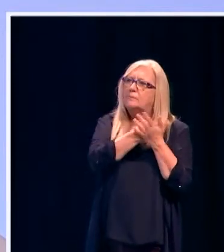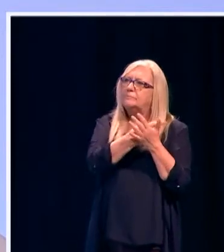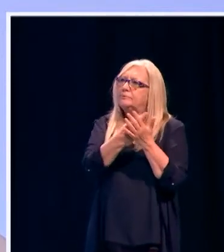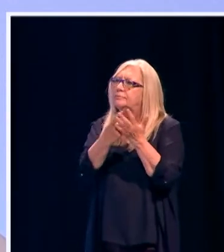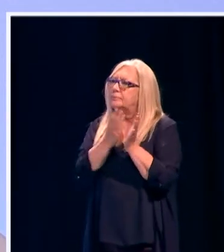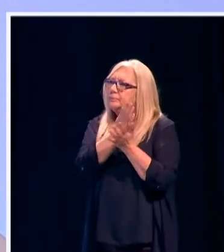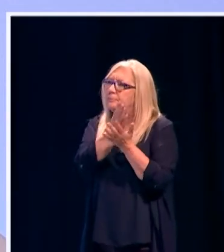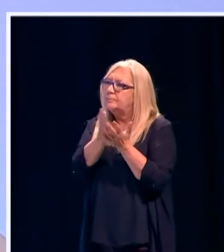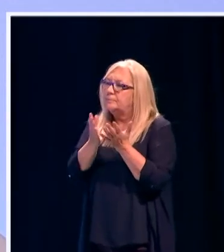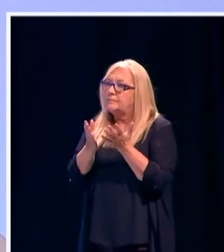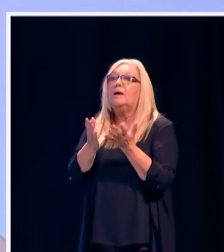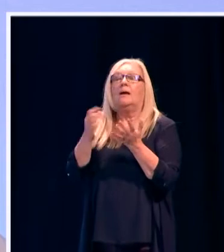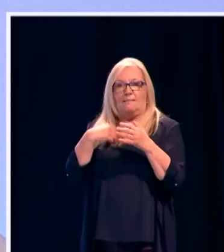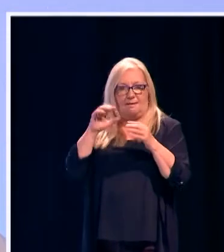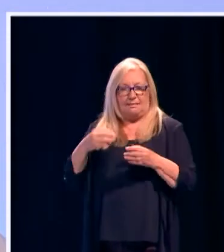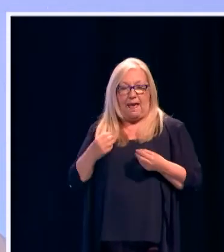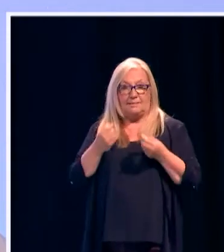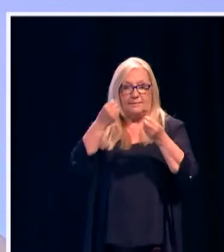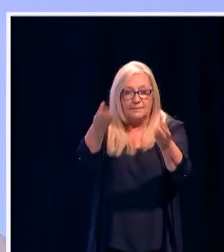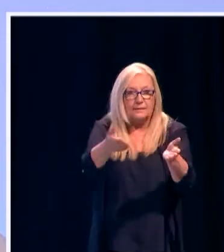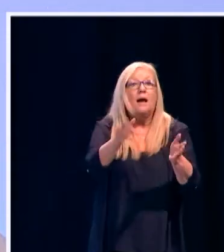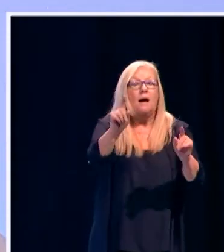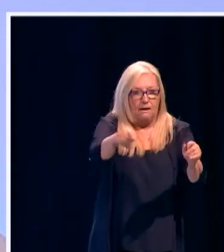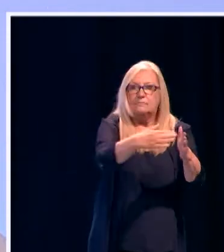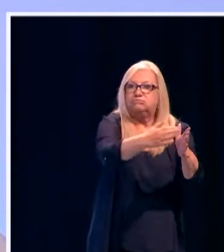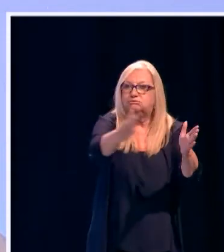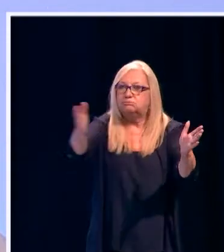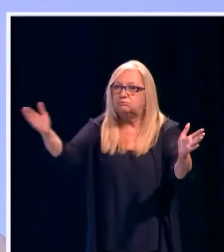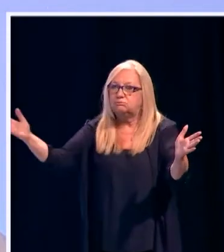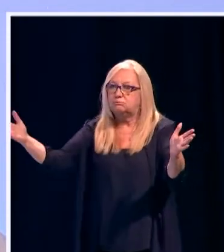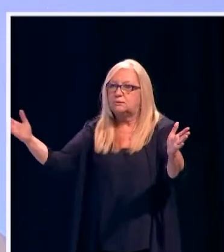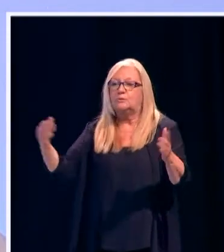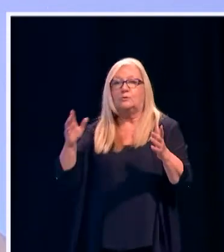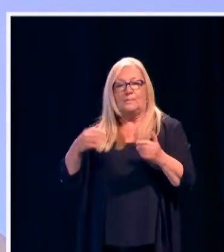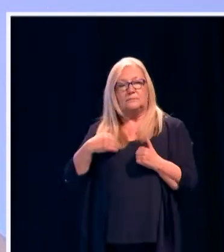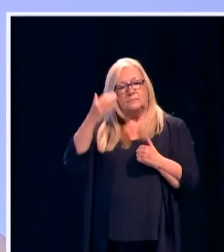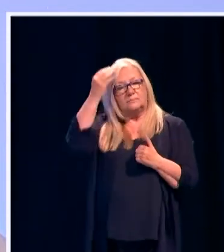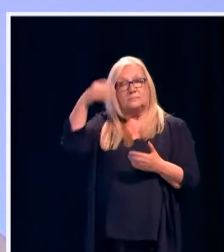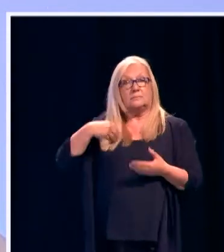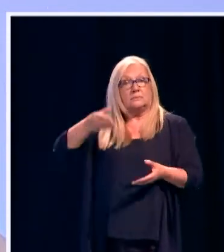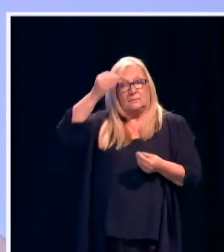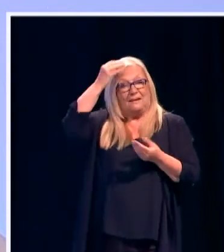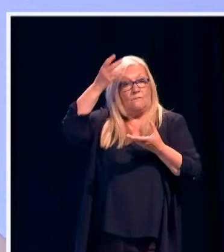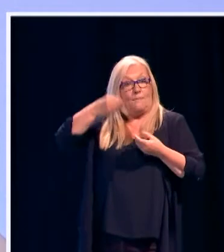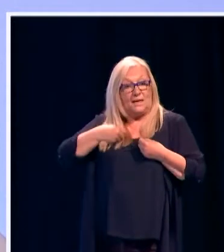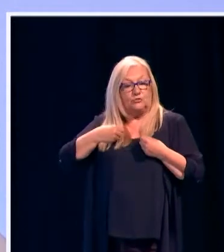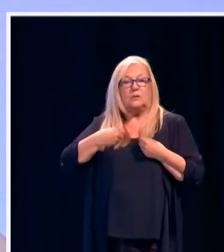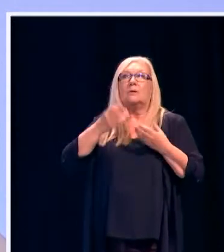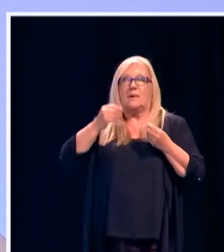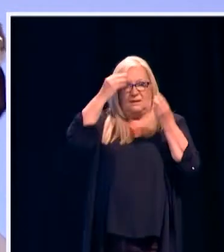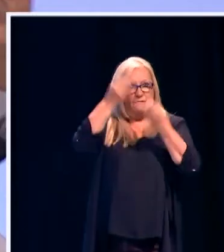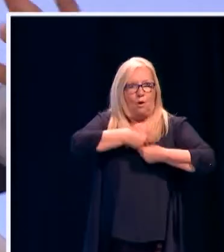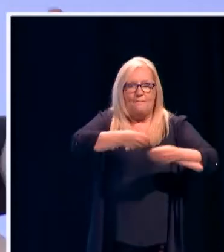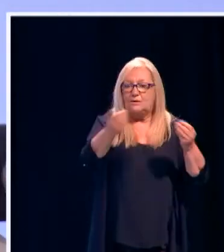first thought. And so our role now is to share that information more widely with every customer that we do business with,